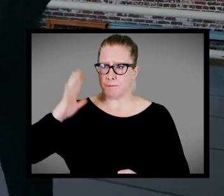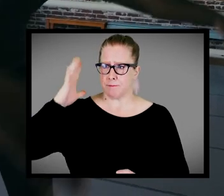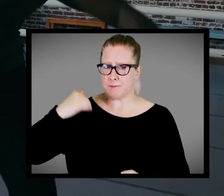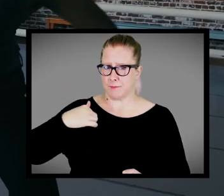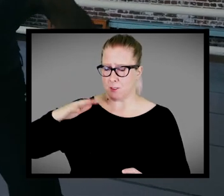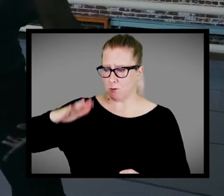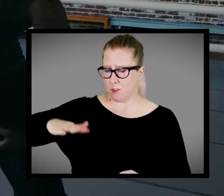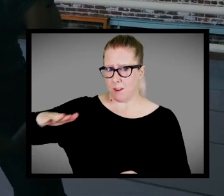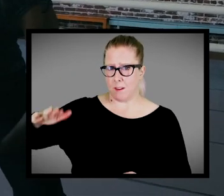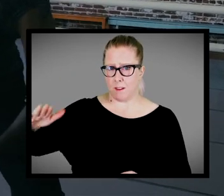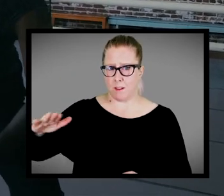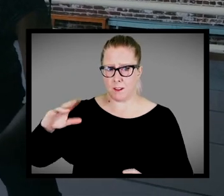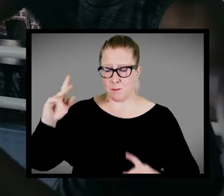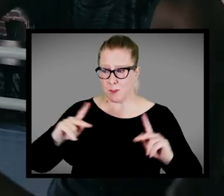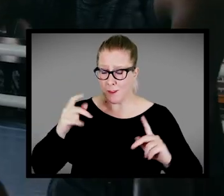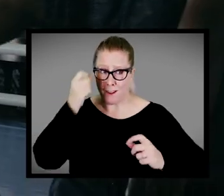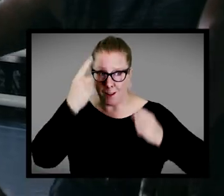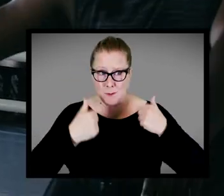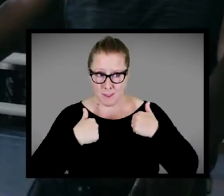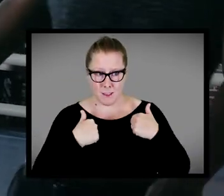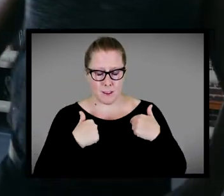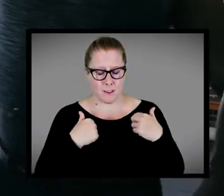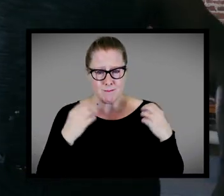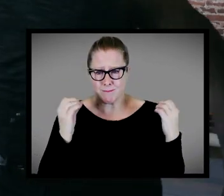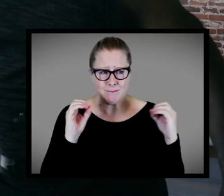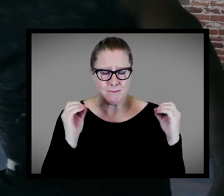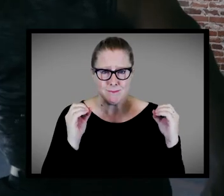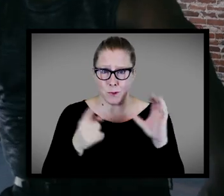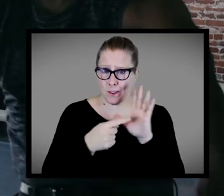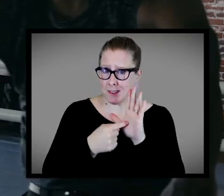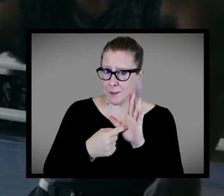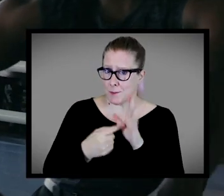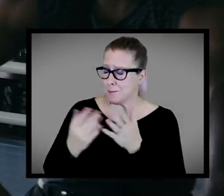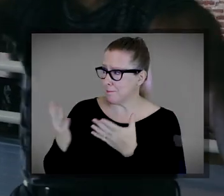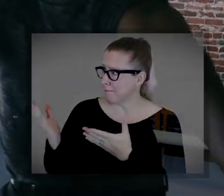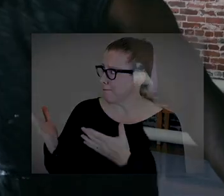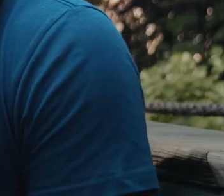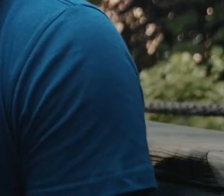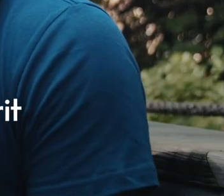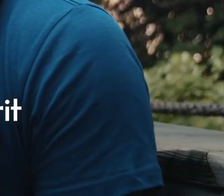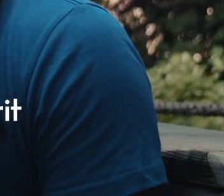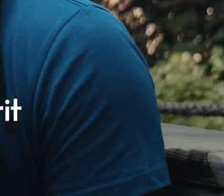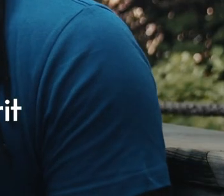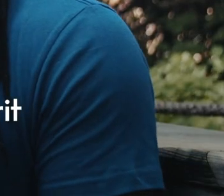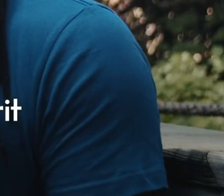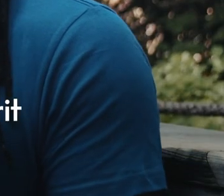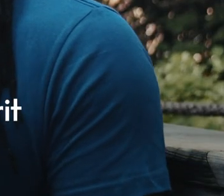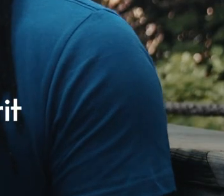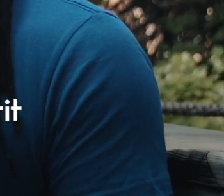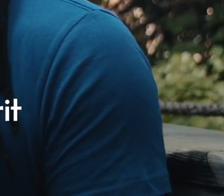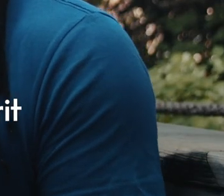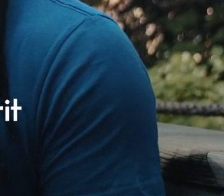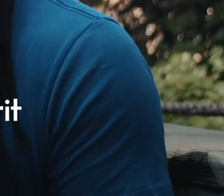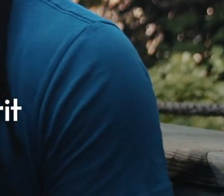As a child, nobody understood me. Except there was my high school dance teacher, who believed that the